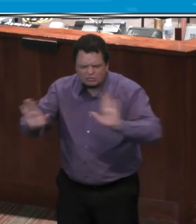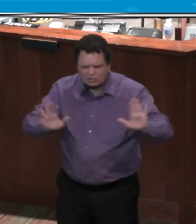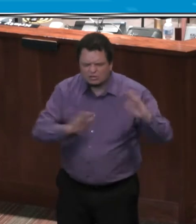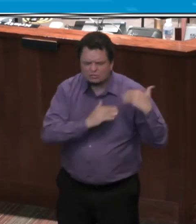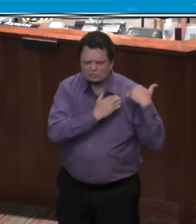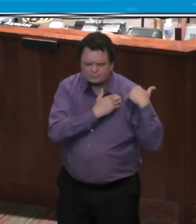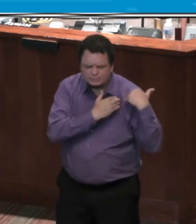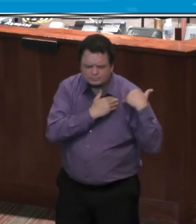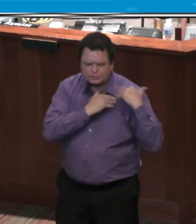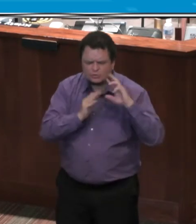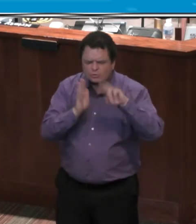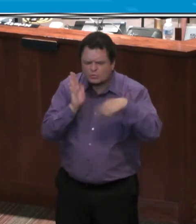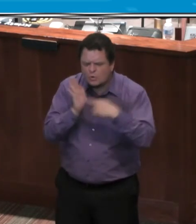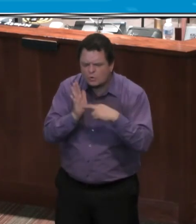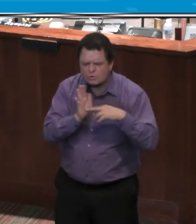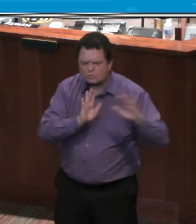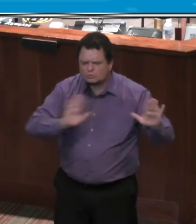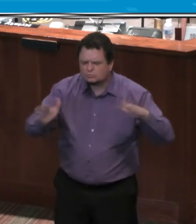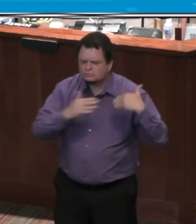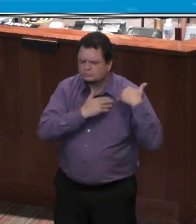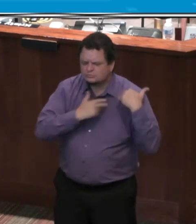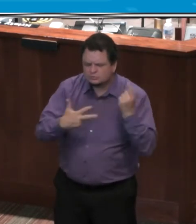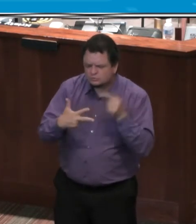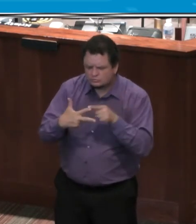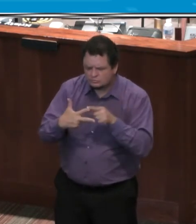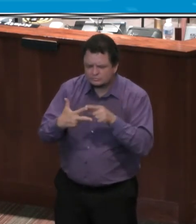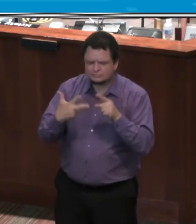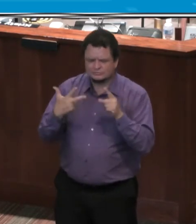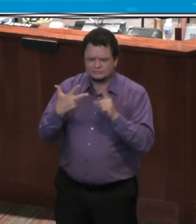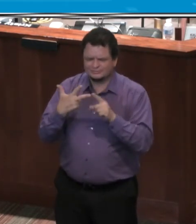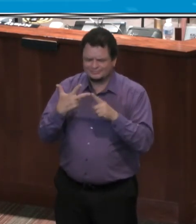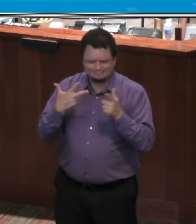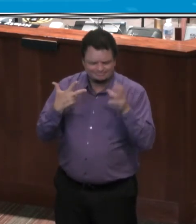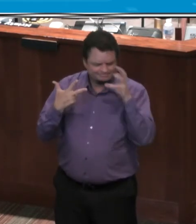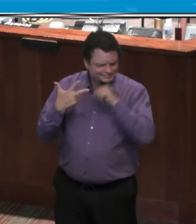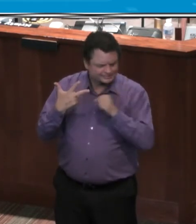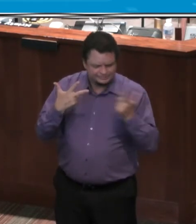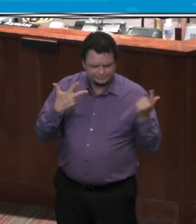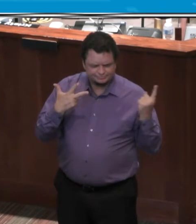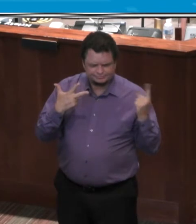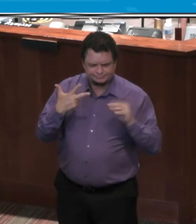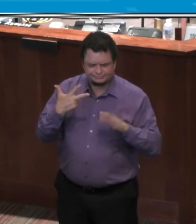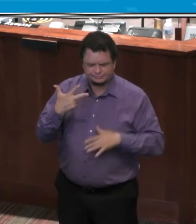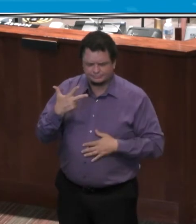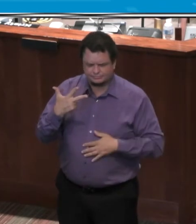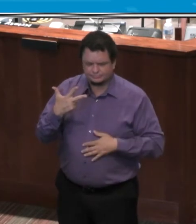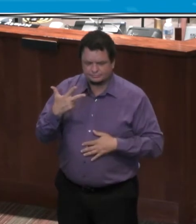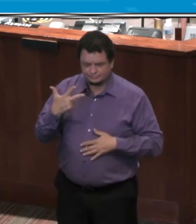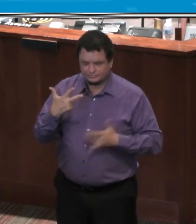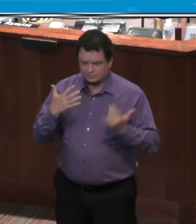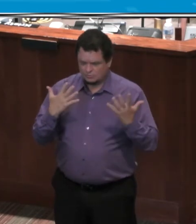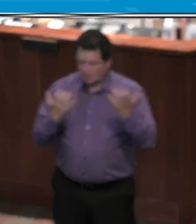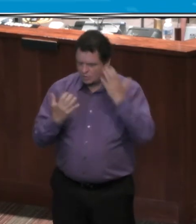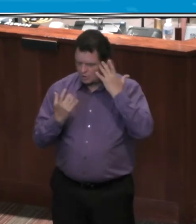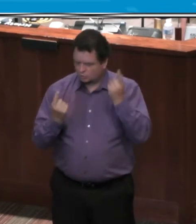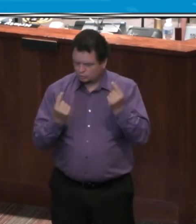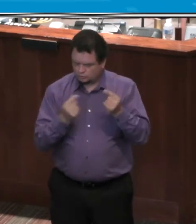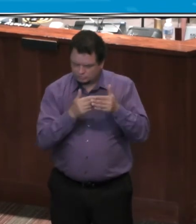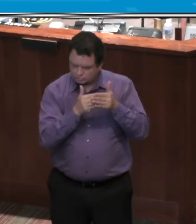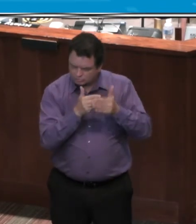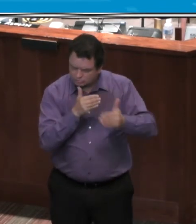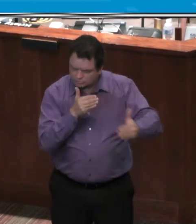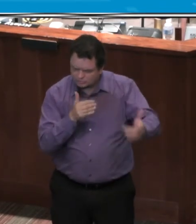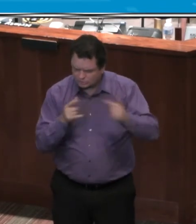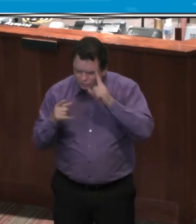And our long-term recommendations are really a strategic plan on how we move forward together as RISE, not